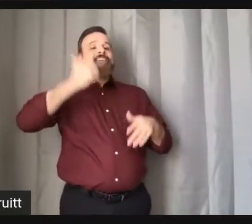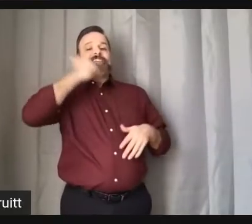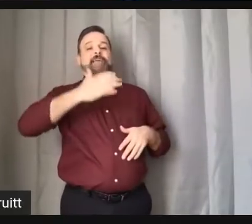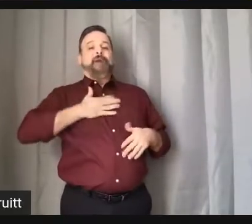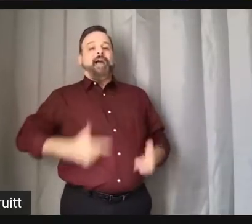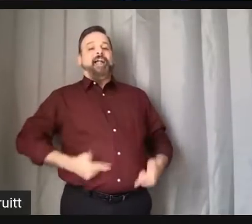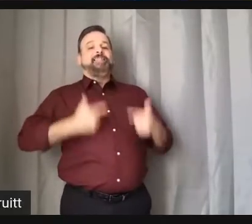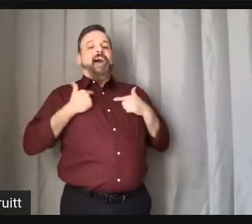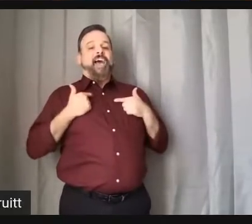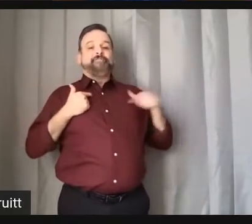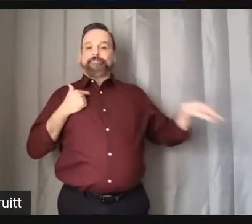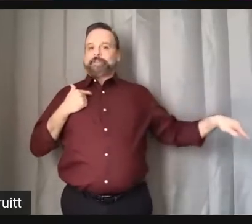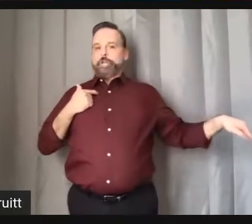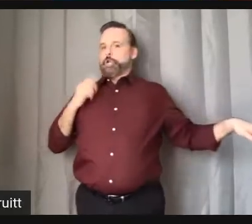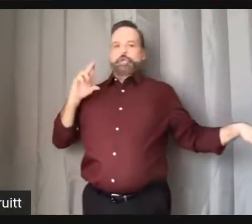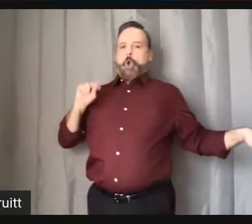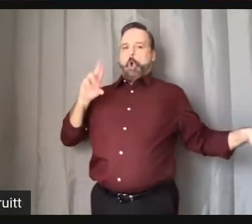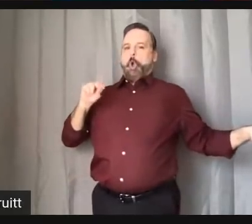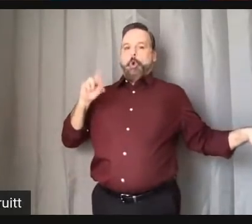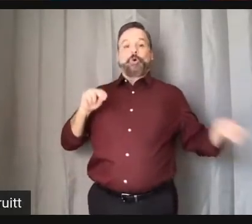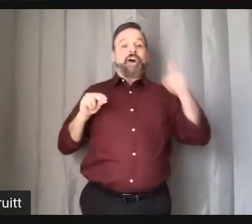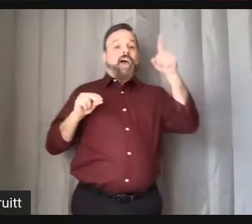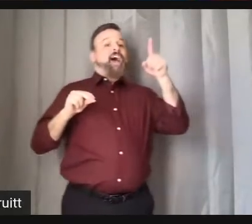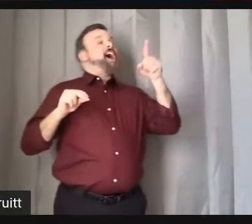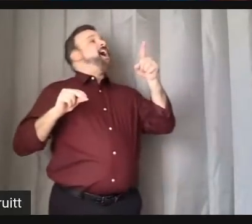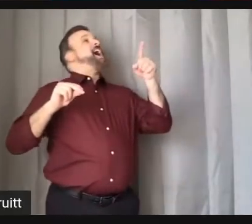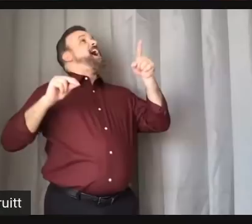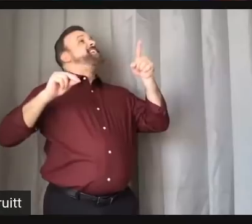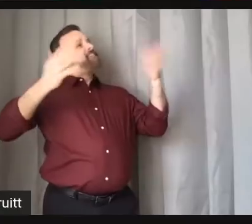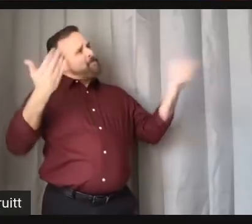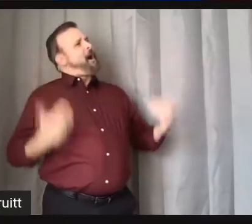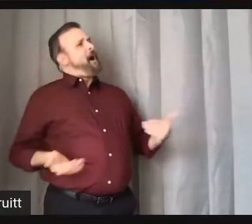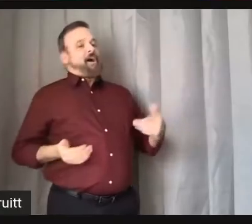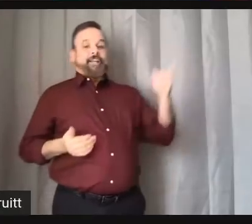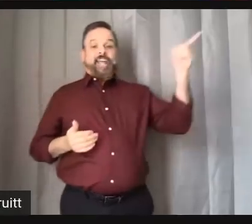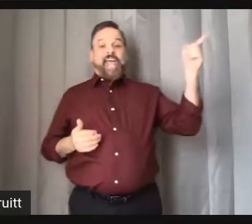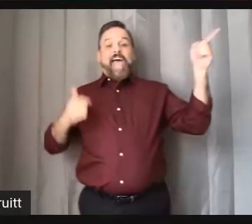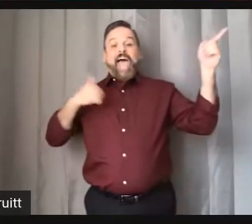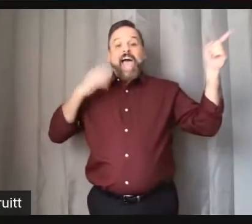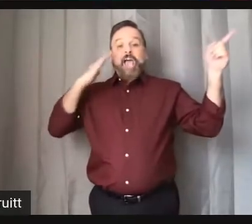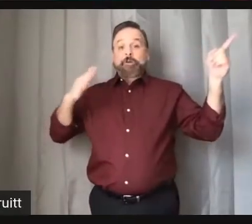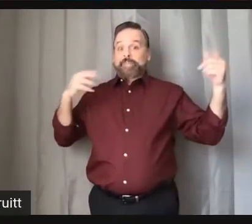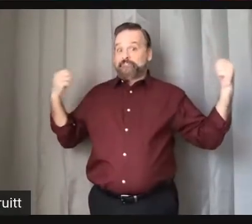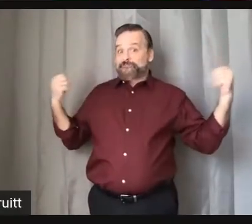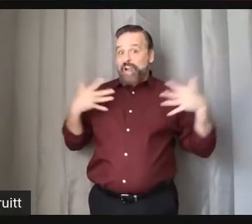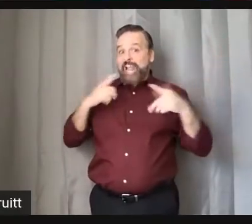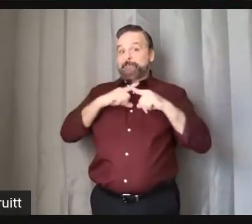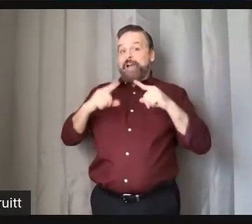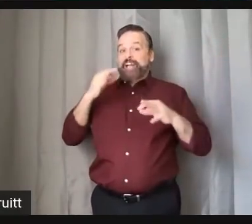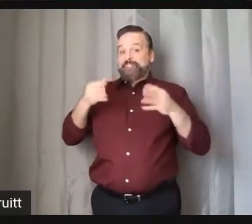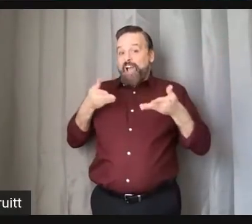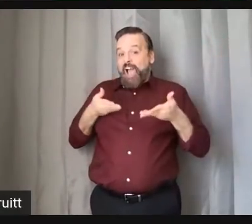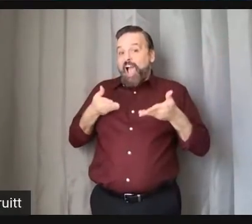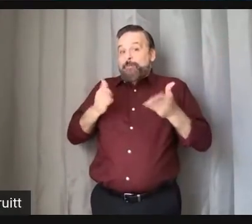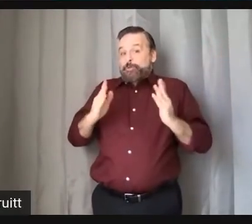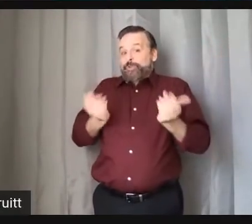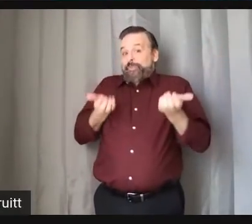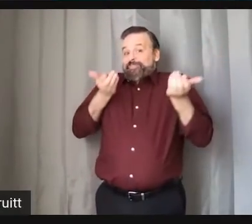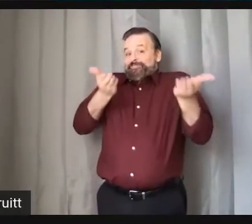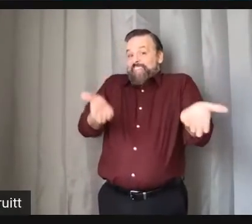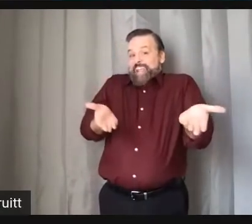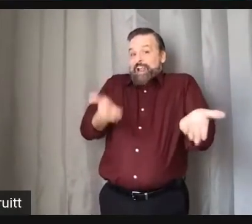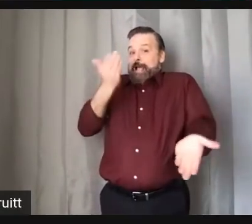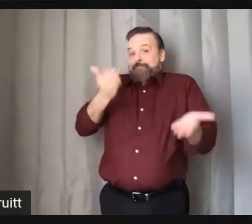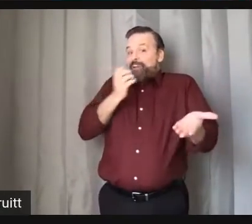life. No. I would be afraid. No. I would be afraid. But if the opportunity presented itself, I'm not going to say no.